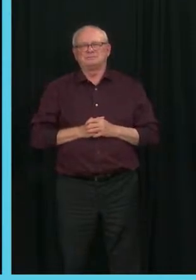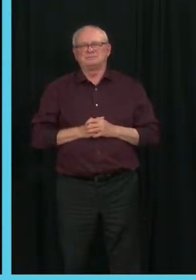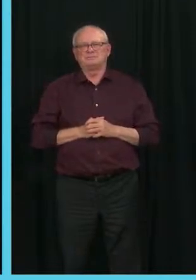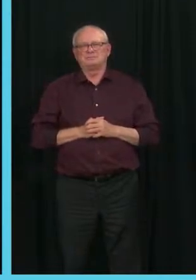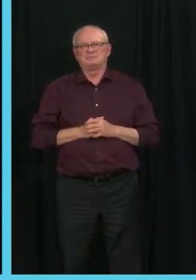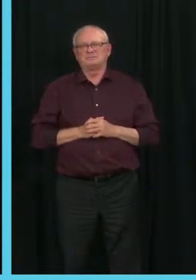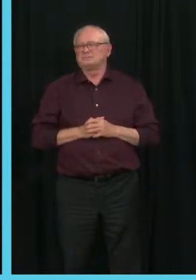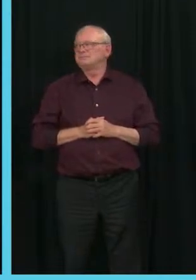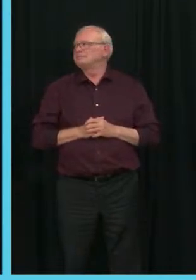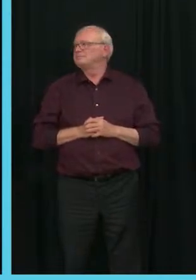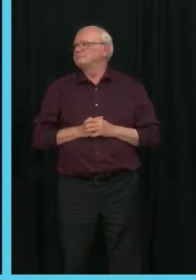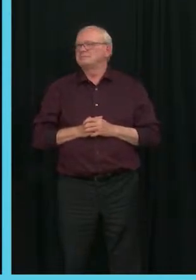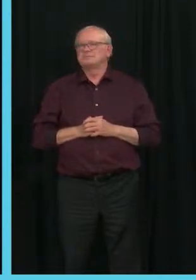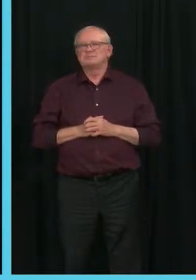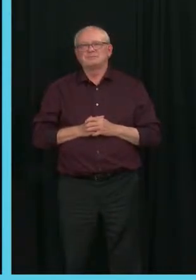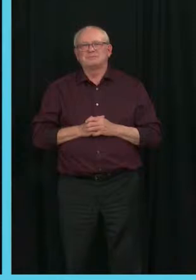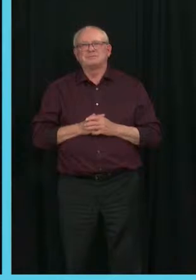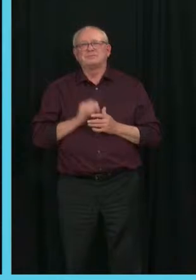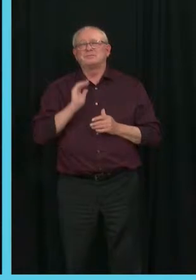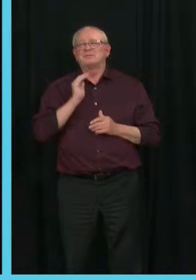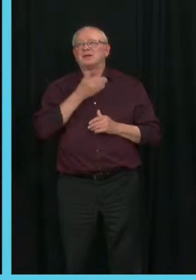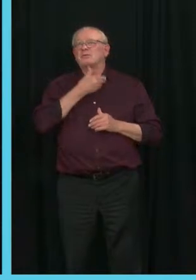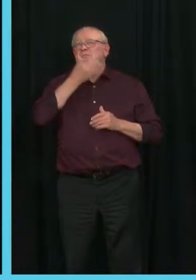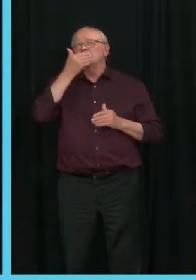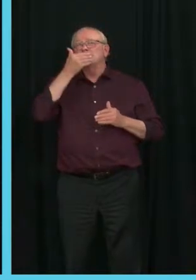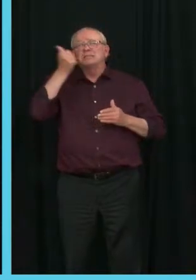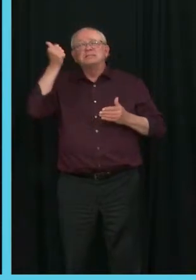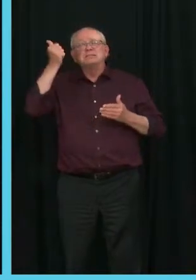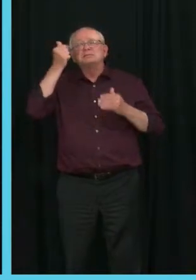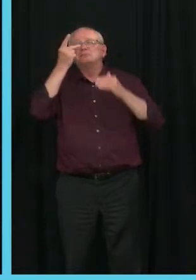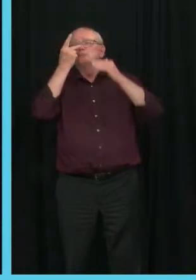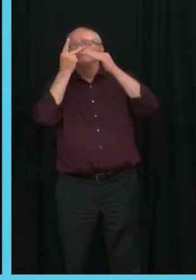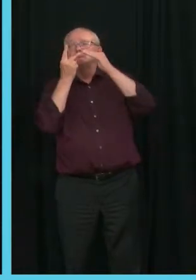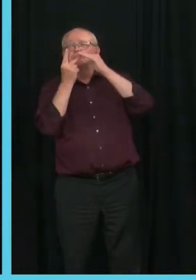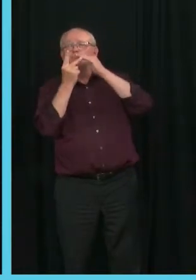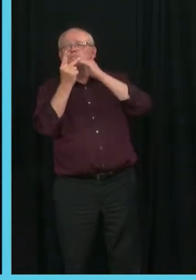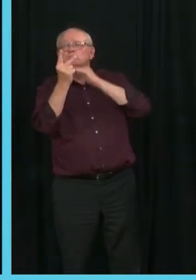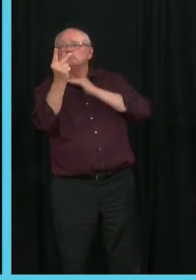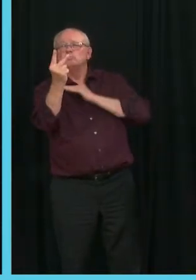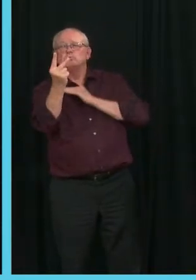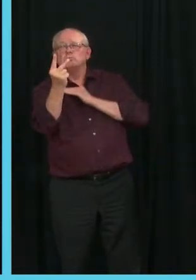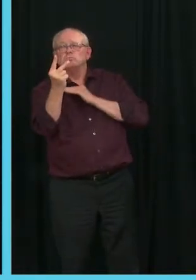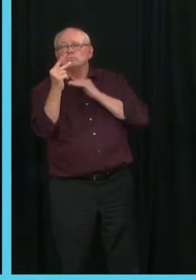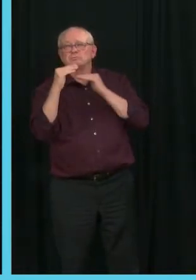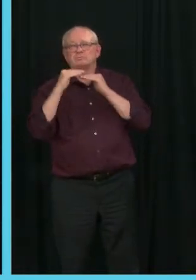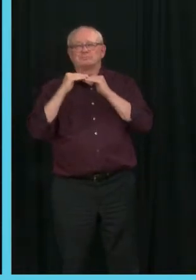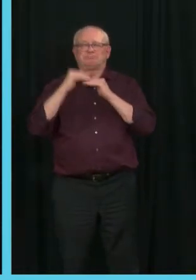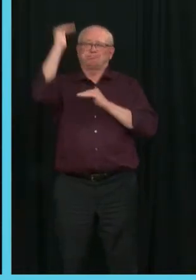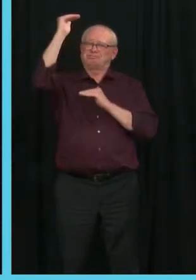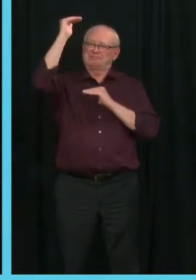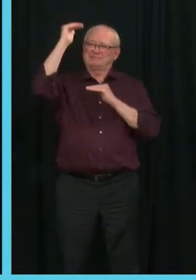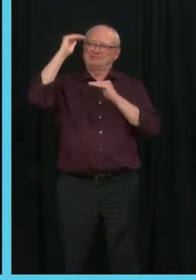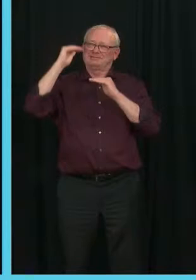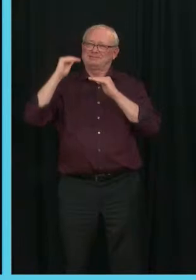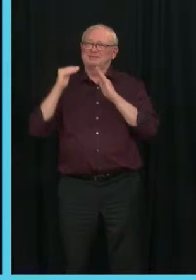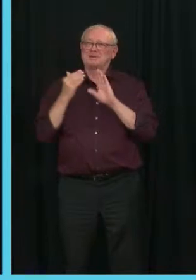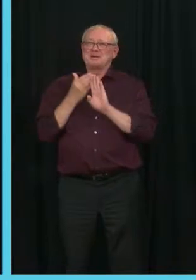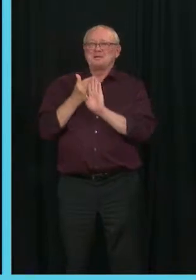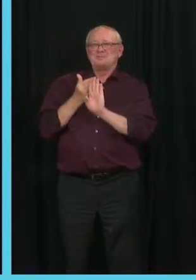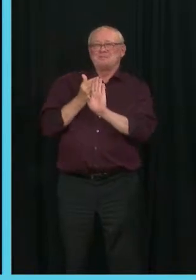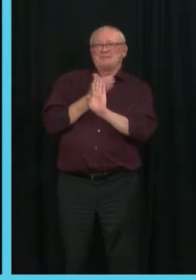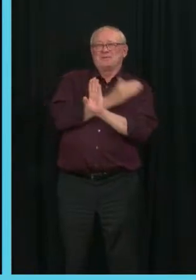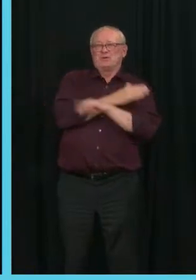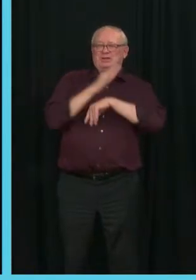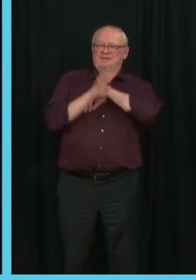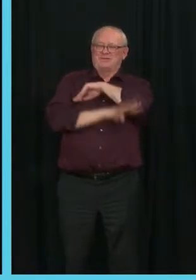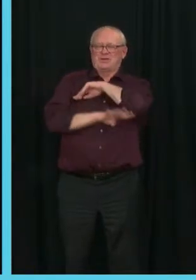scenario would be to have as many Albertans as possible who have both first and second doses by the end of the summer.